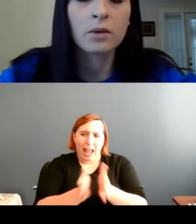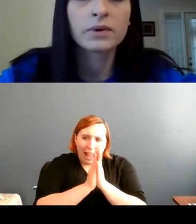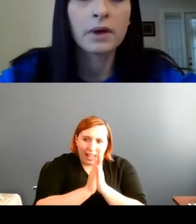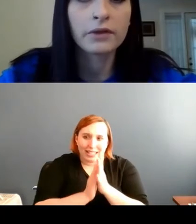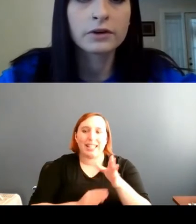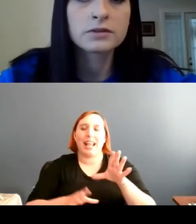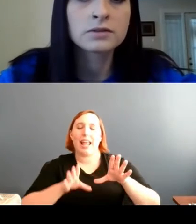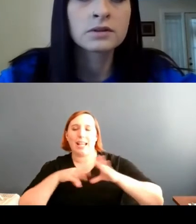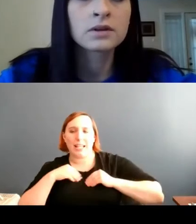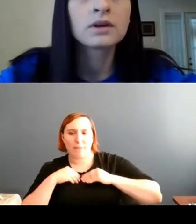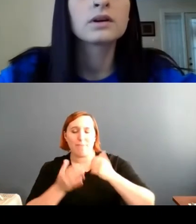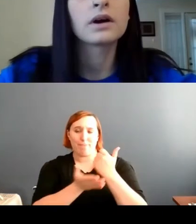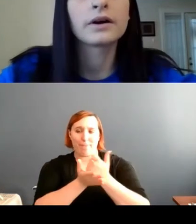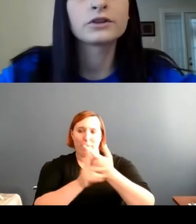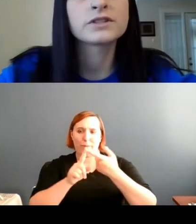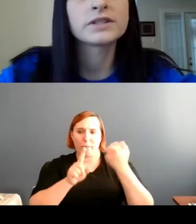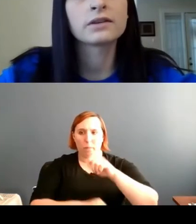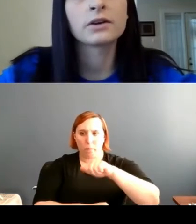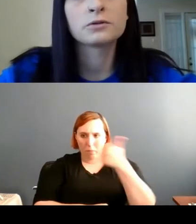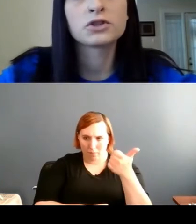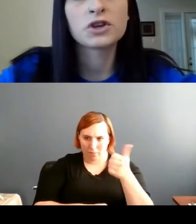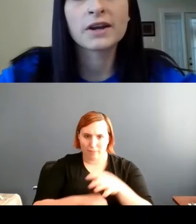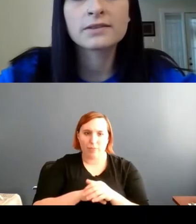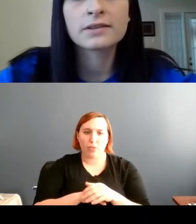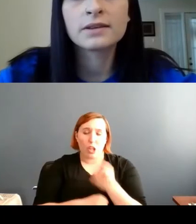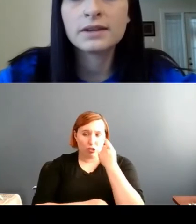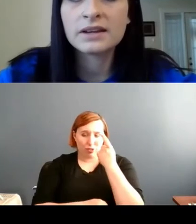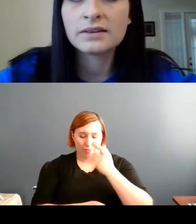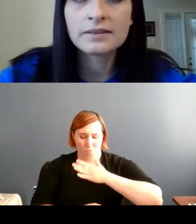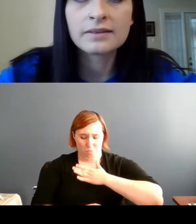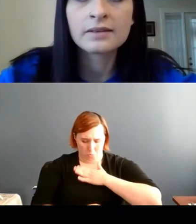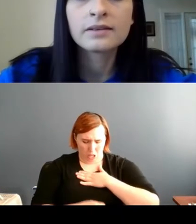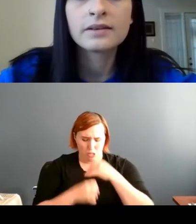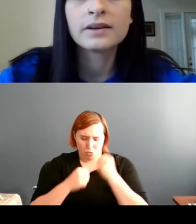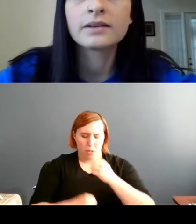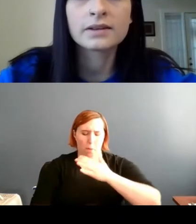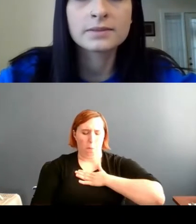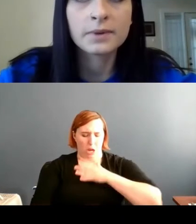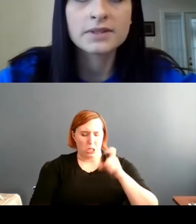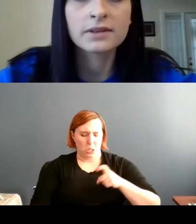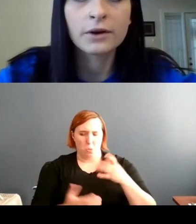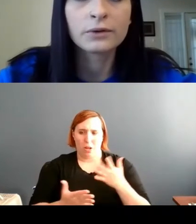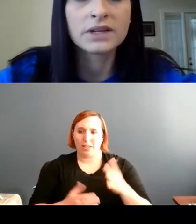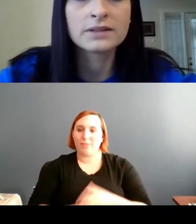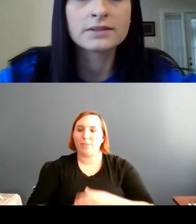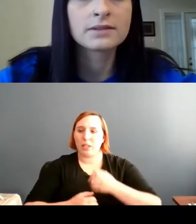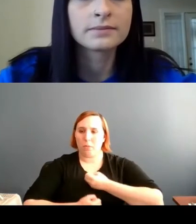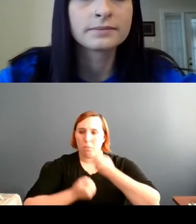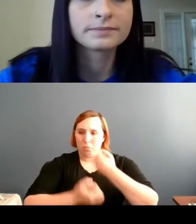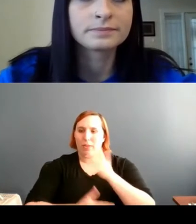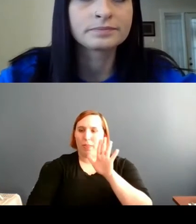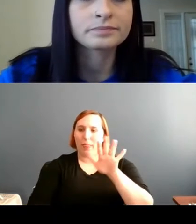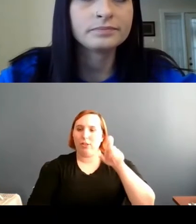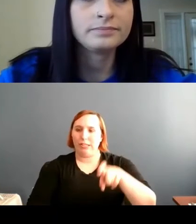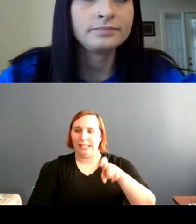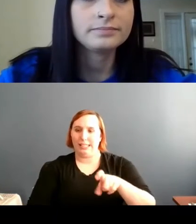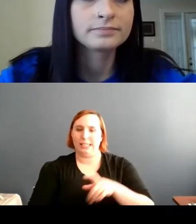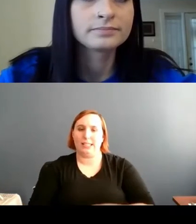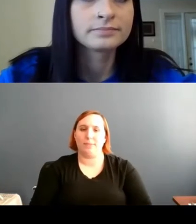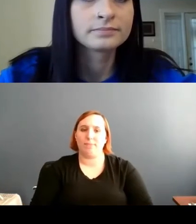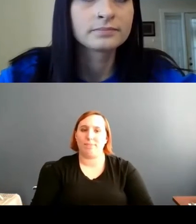accept help from others, understand their own strengths and needs, and expressing their own needs.